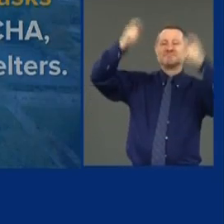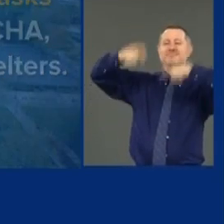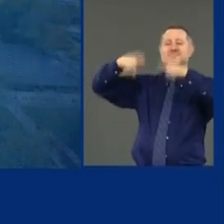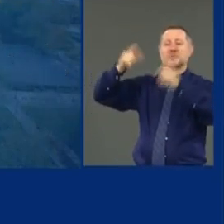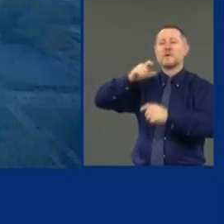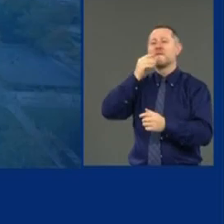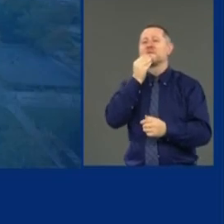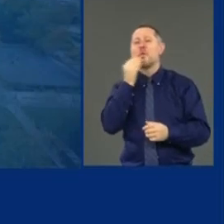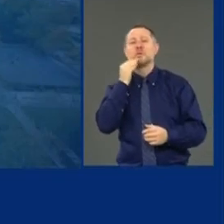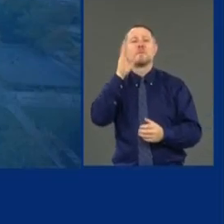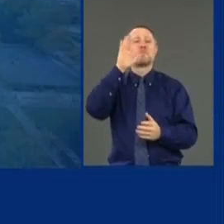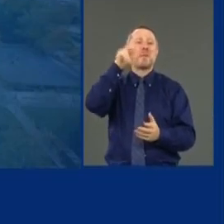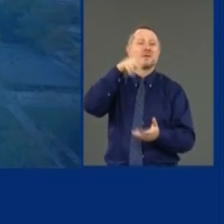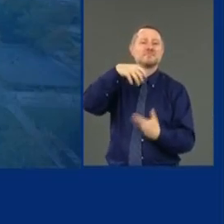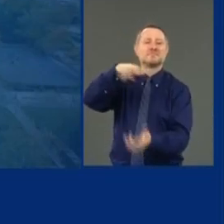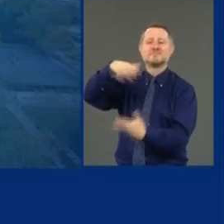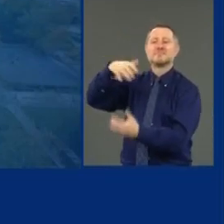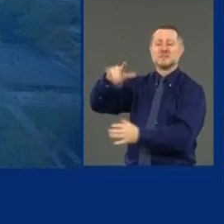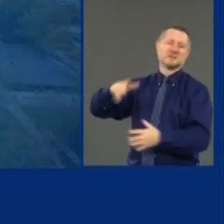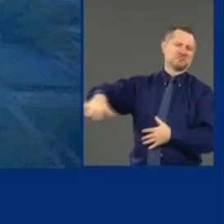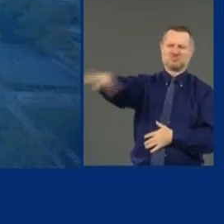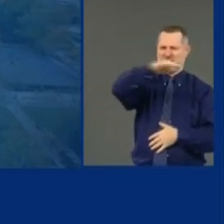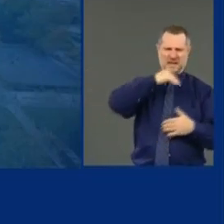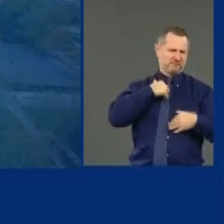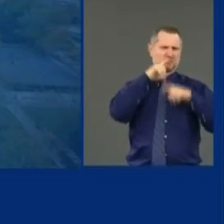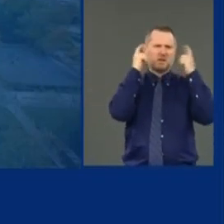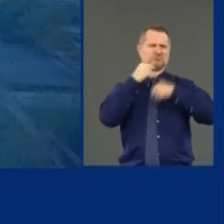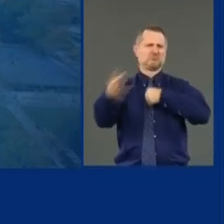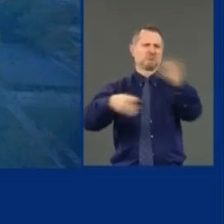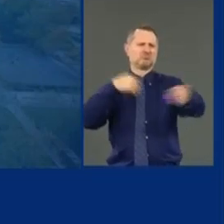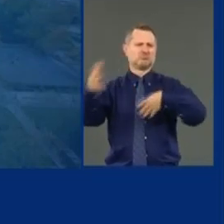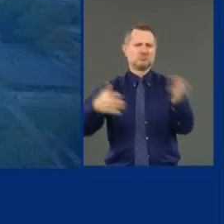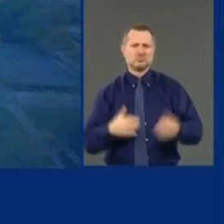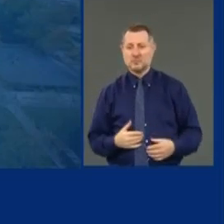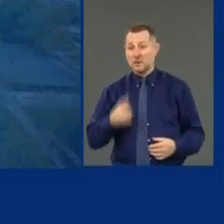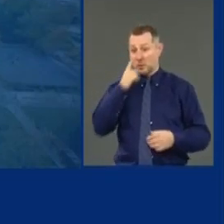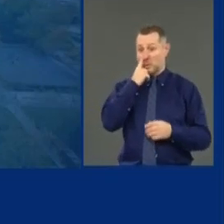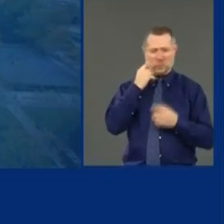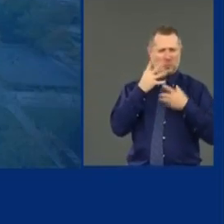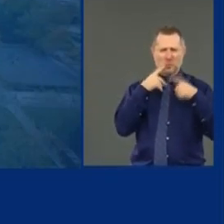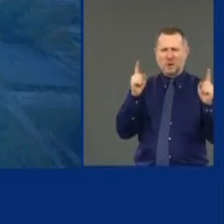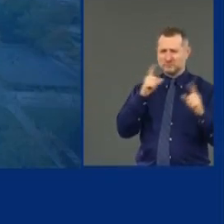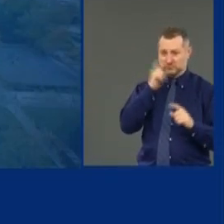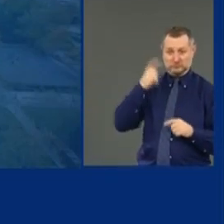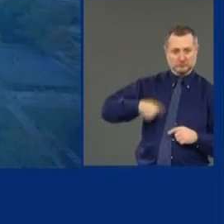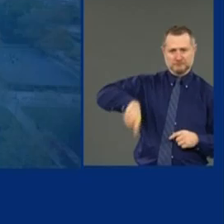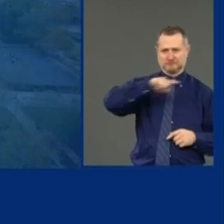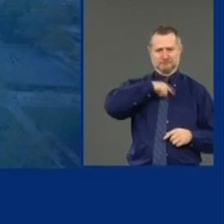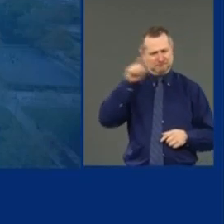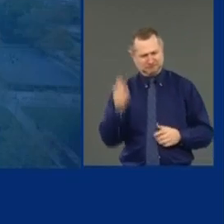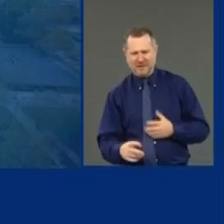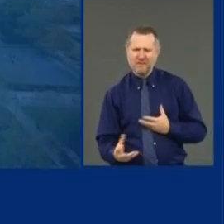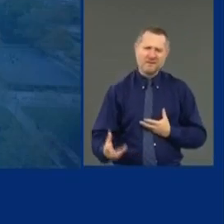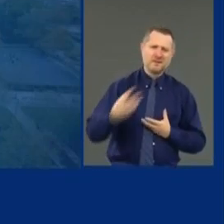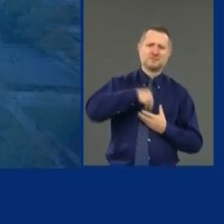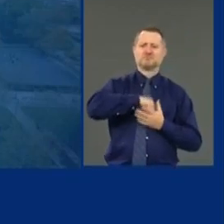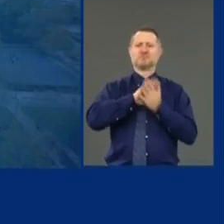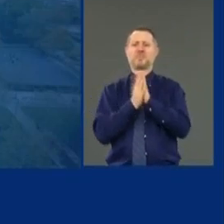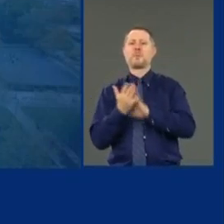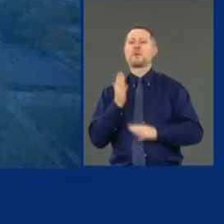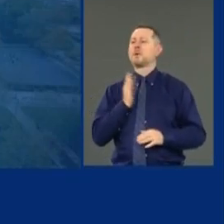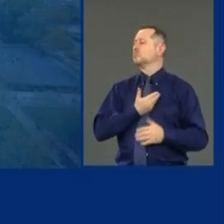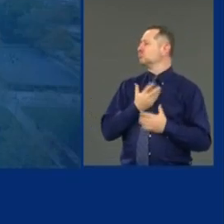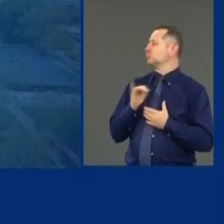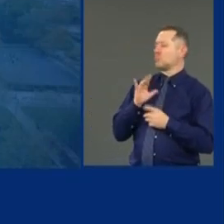work. And we have to culturalize the masks. We have to customize the masks for